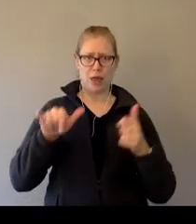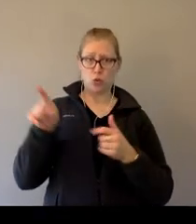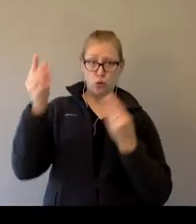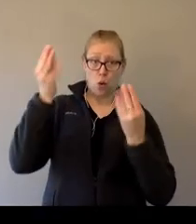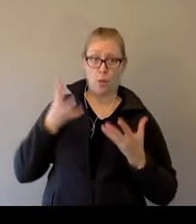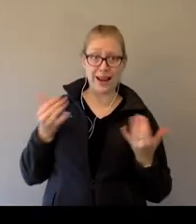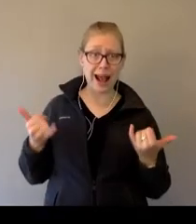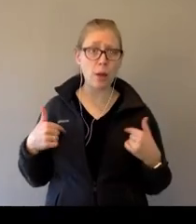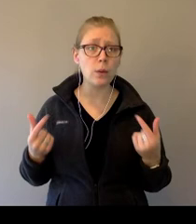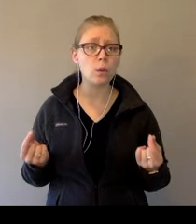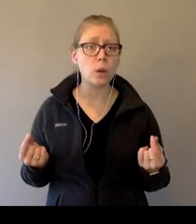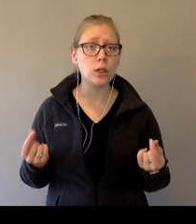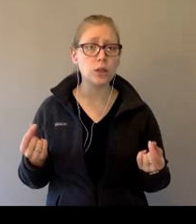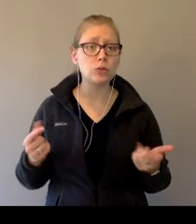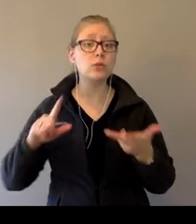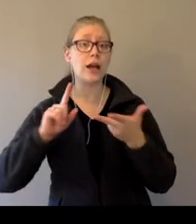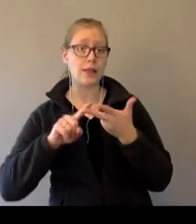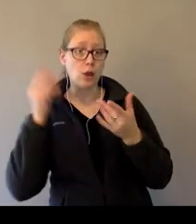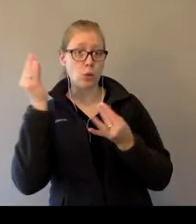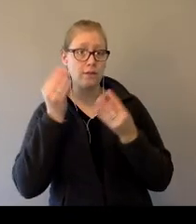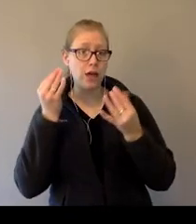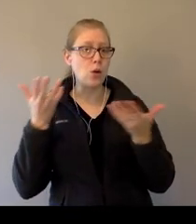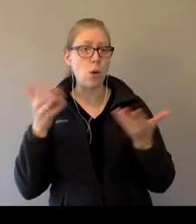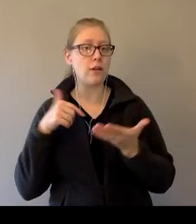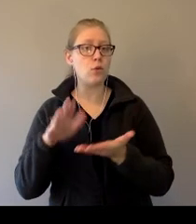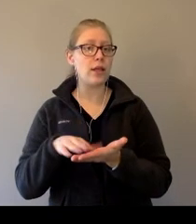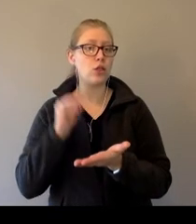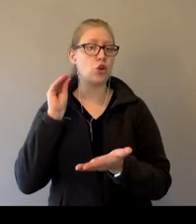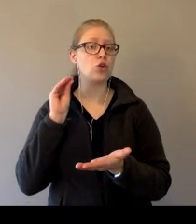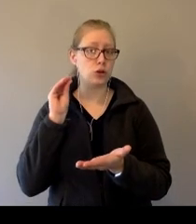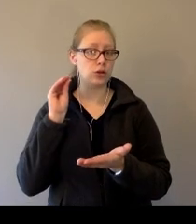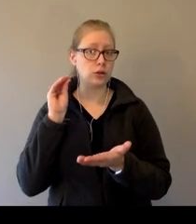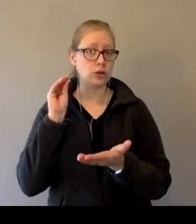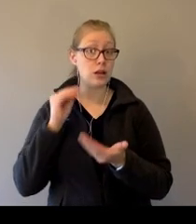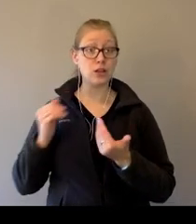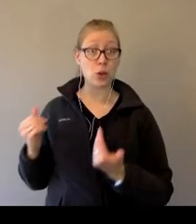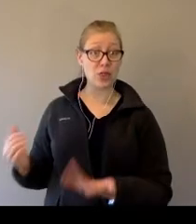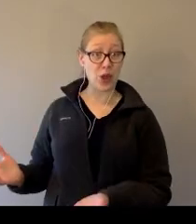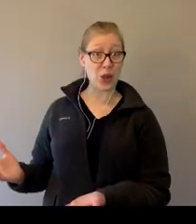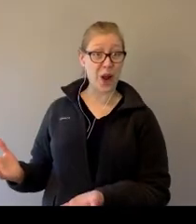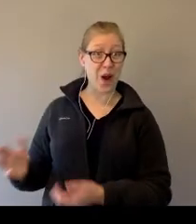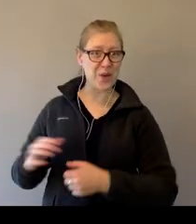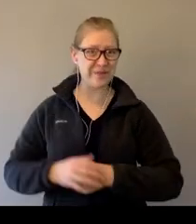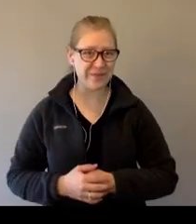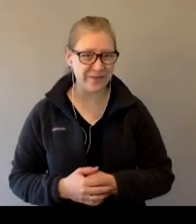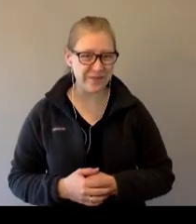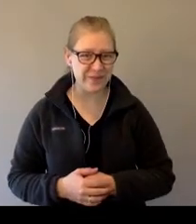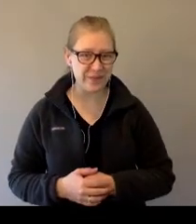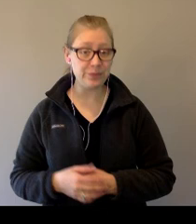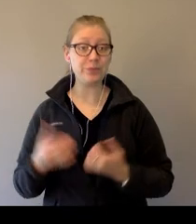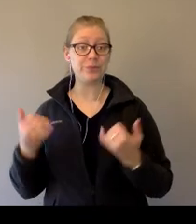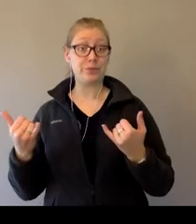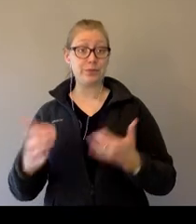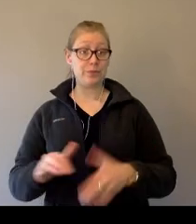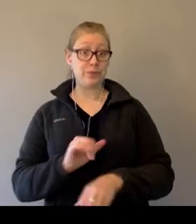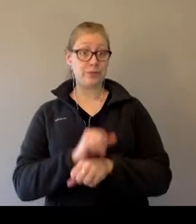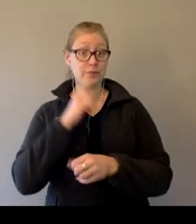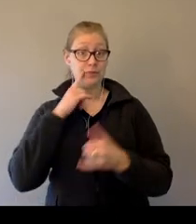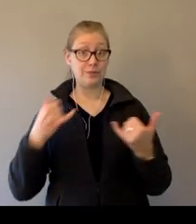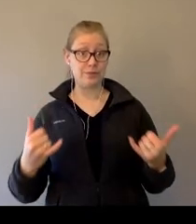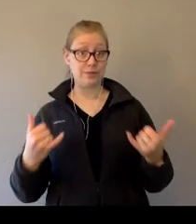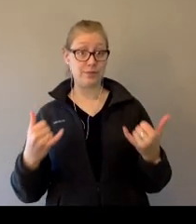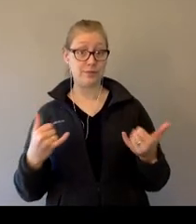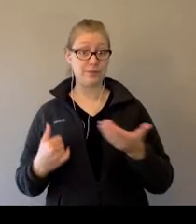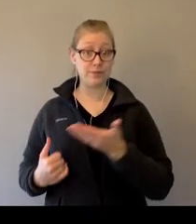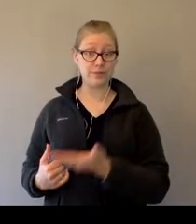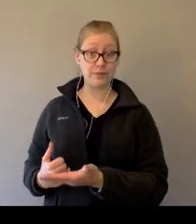quickly reflect, what lesson has been learned? There you have it, 10th graders. Here is your assignment for today. You're